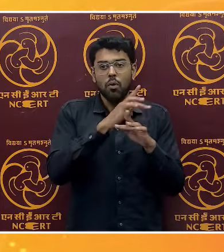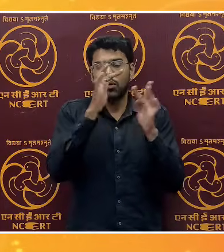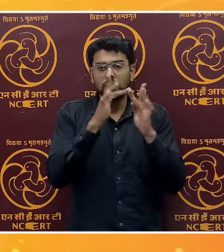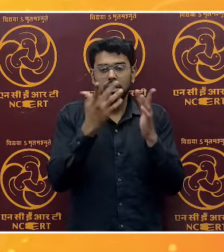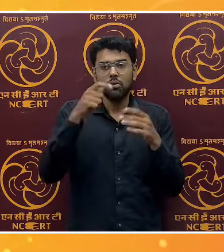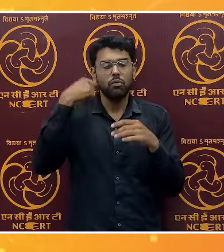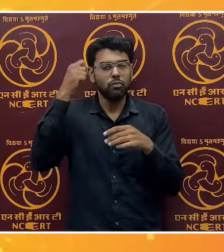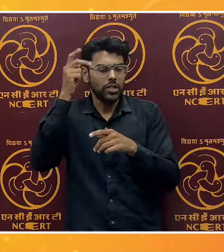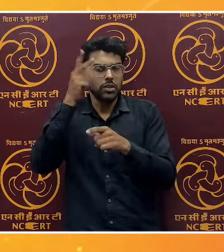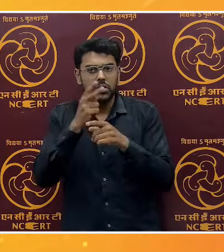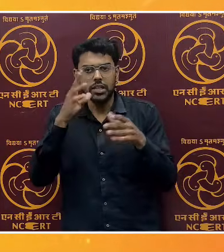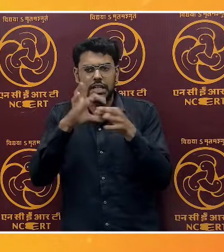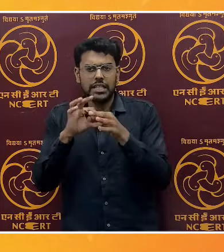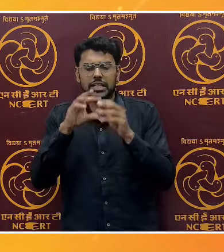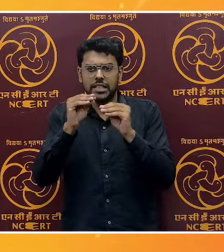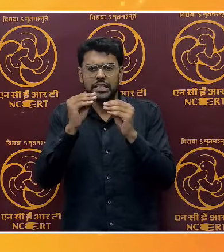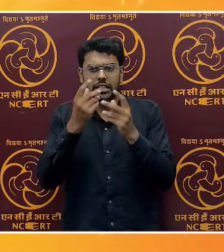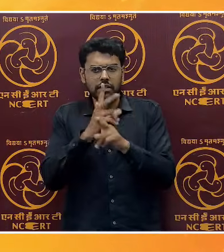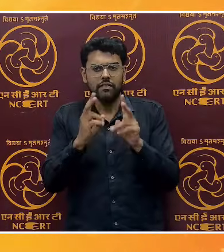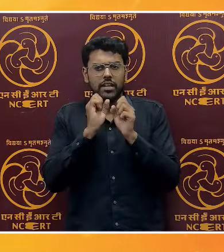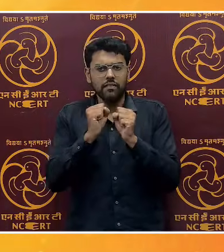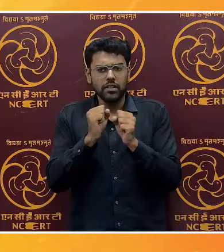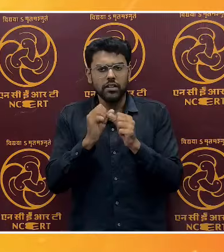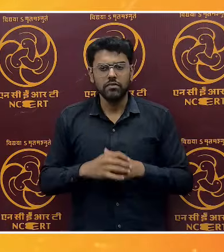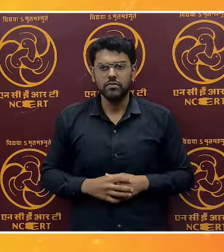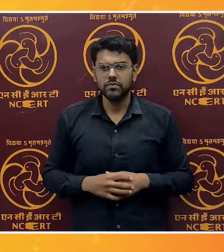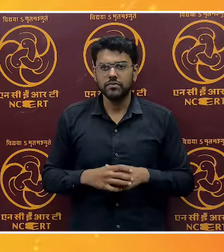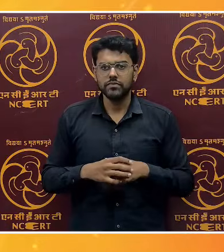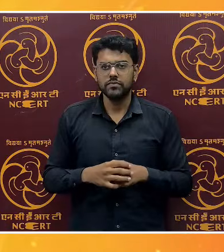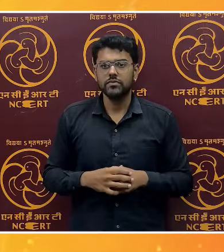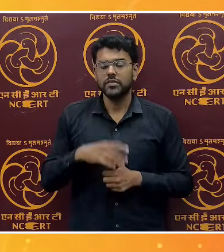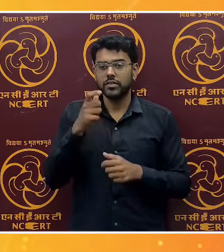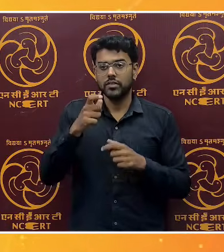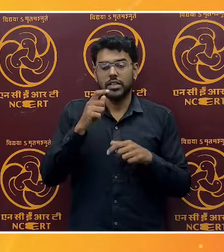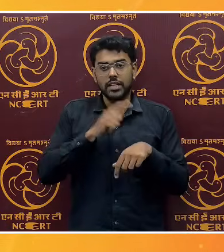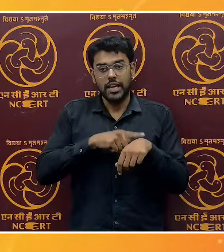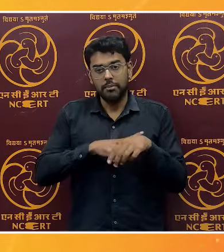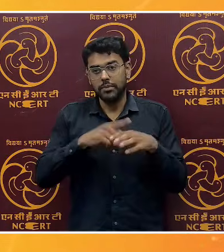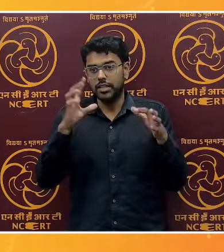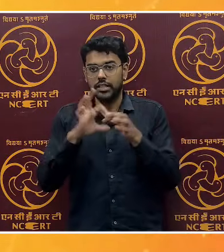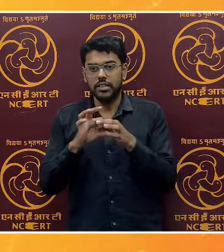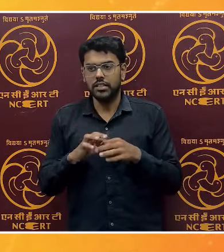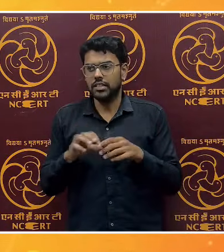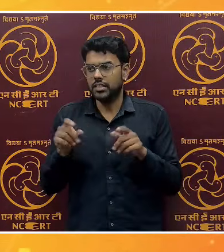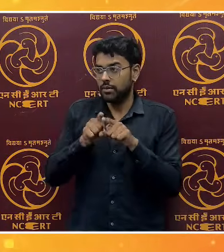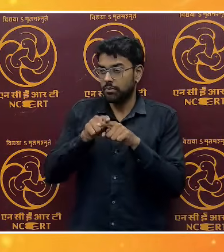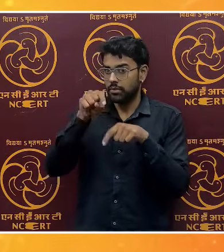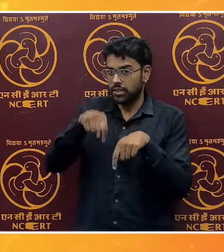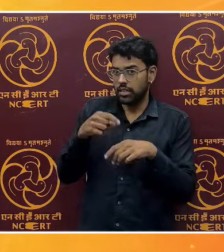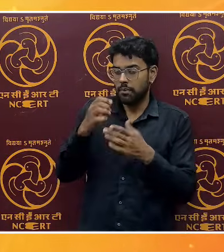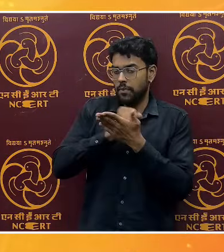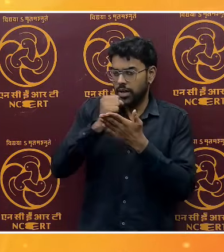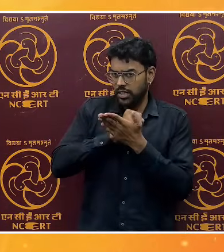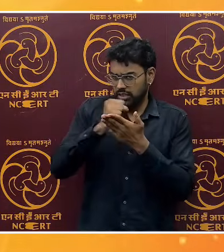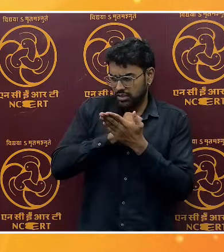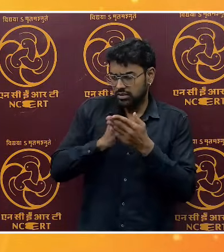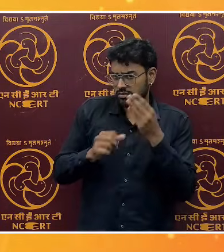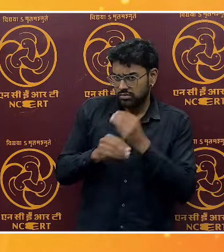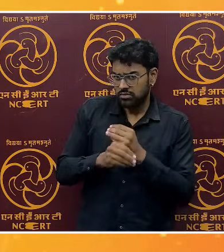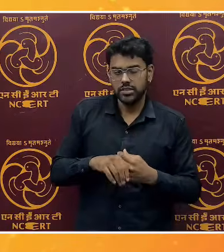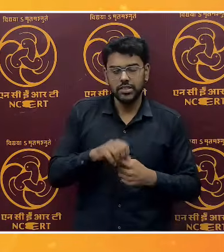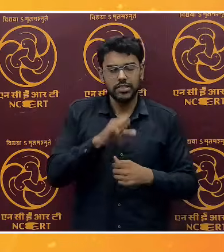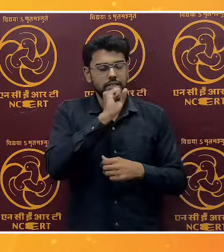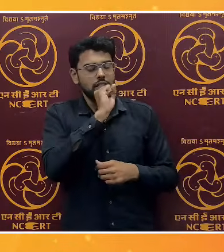the video, it is difficult. You have to take care of the time. I think here comes the role of rehearsals. Yes.